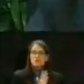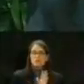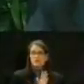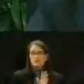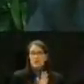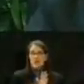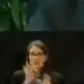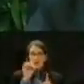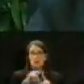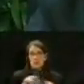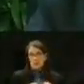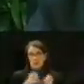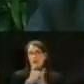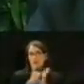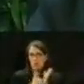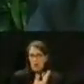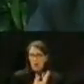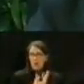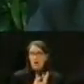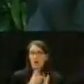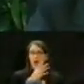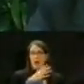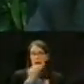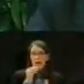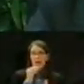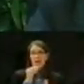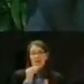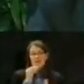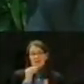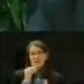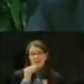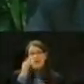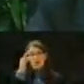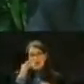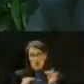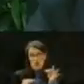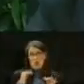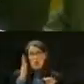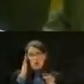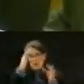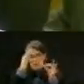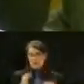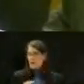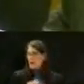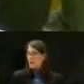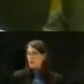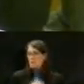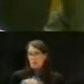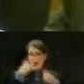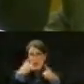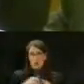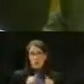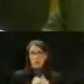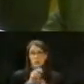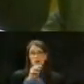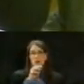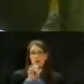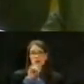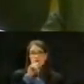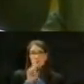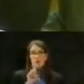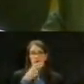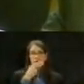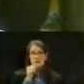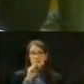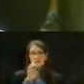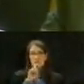court. I sort of agree with Mike Hammond. I think we just need to, nobody stood up and said I've committed a sin, so to speak, or